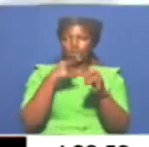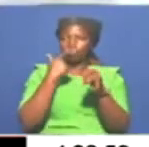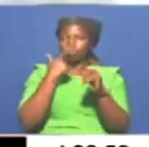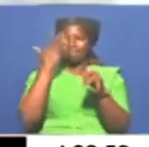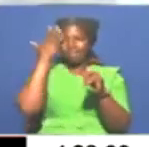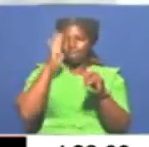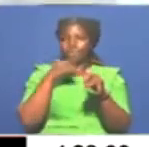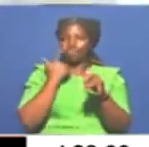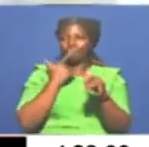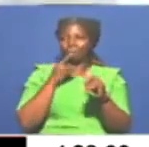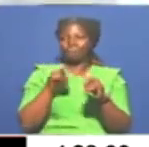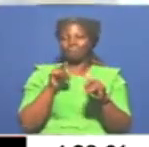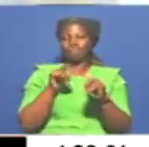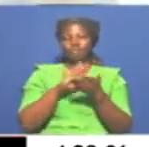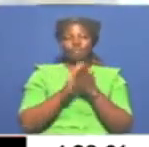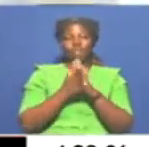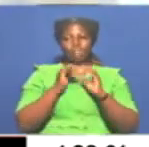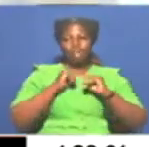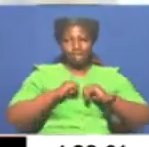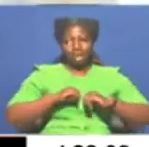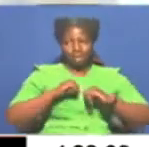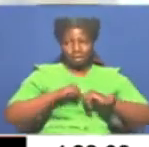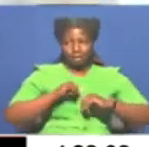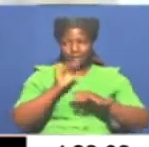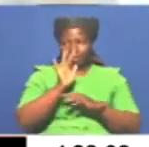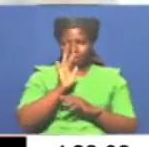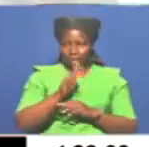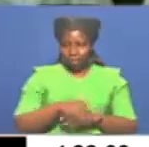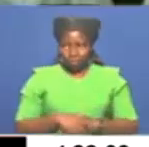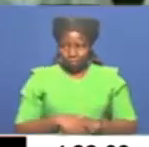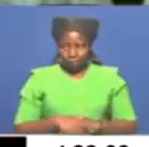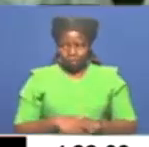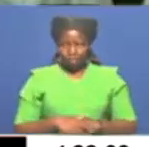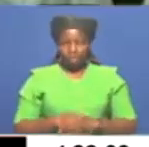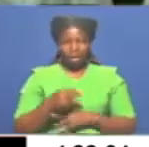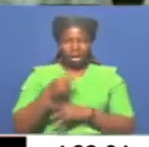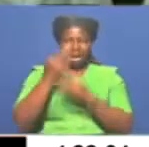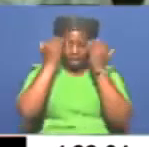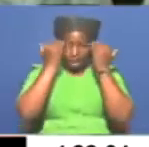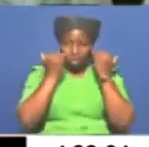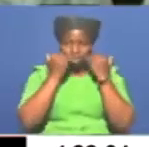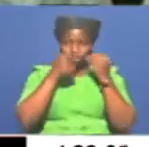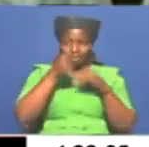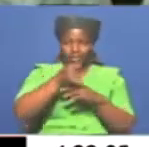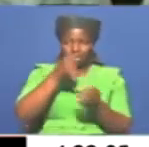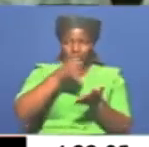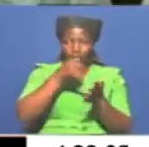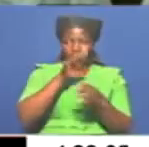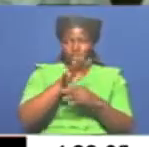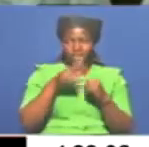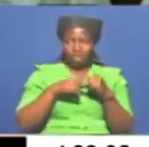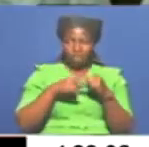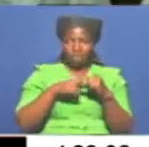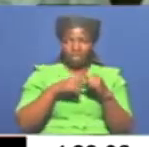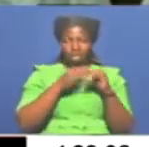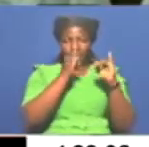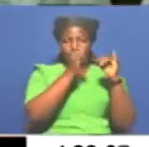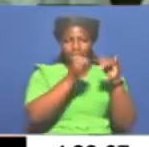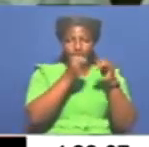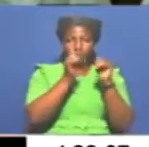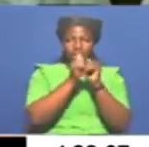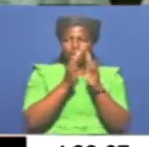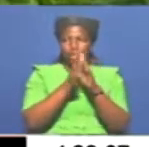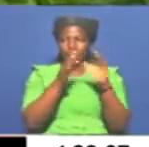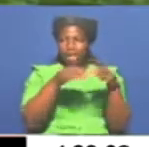consent. High Court Judge Said Juma Shitembwe is among 47 individuals and companies listed in the